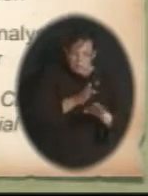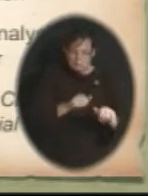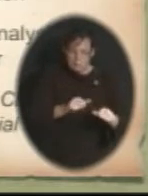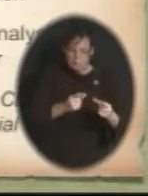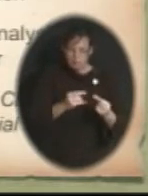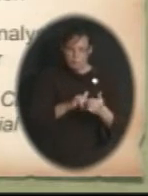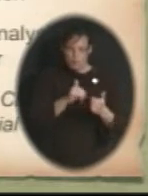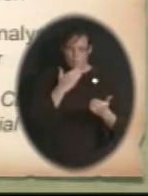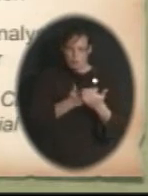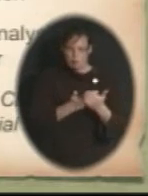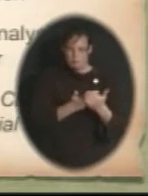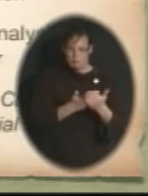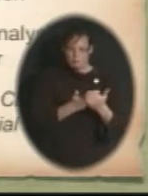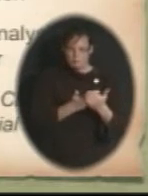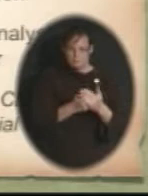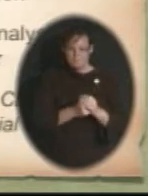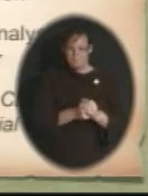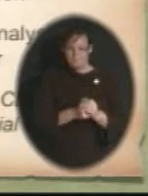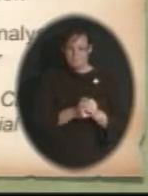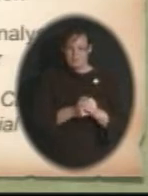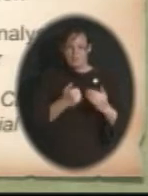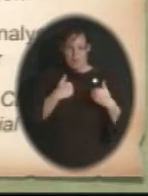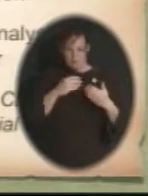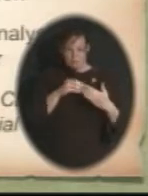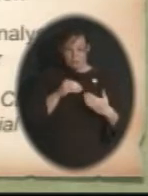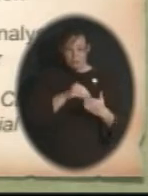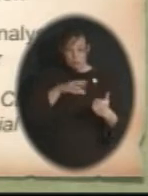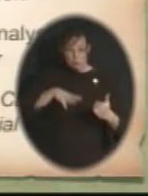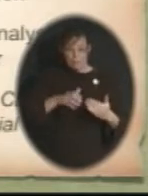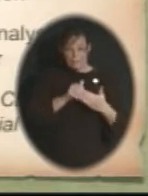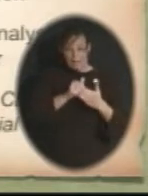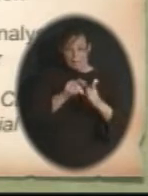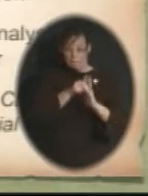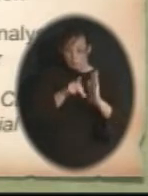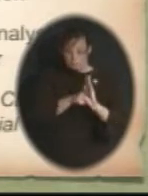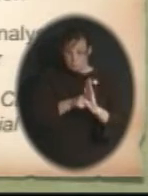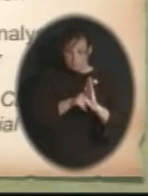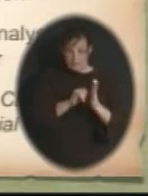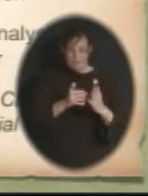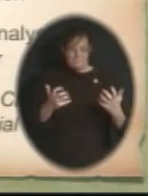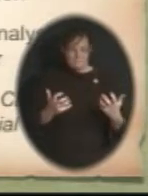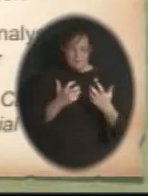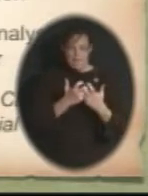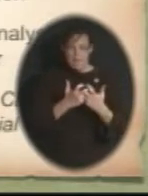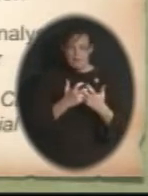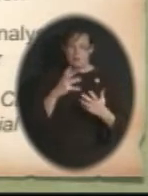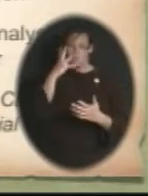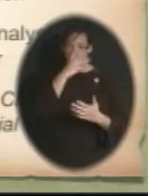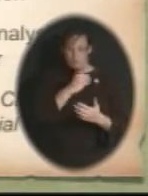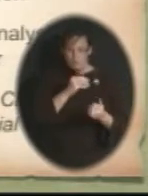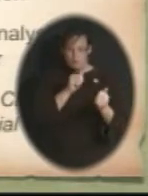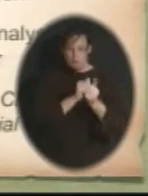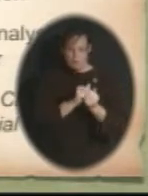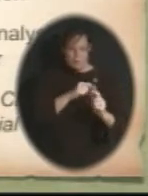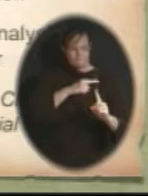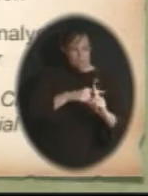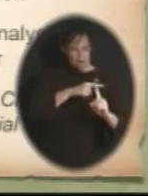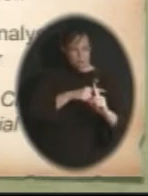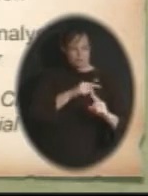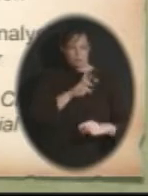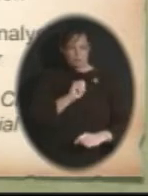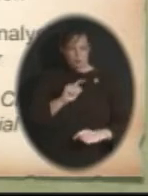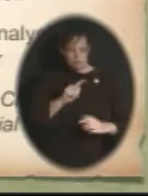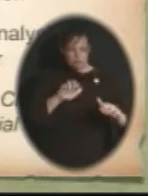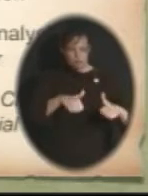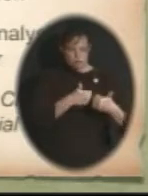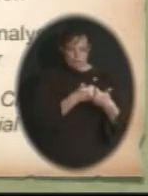well. Certainly, we have student guiding principles that fit beautifully with this sense of being positive. Rachel's